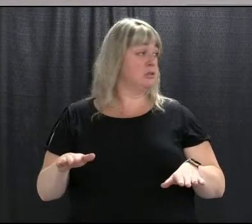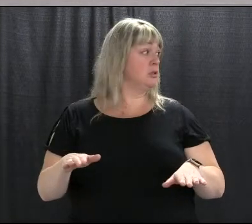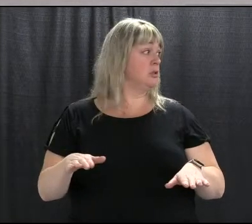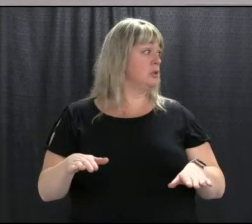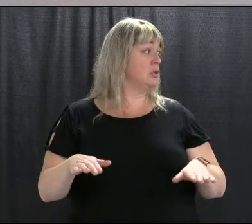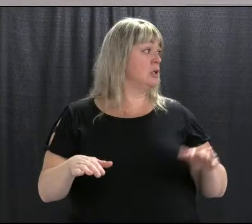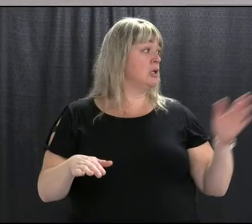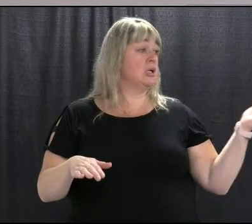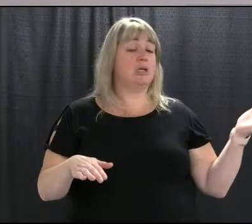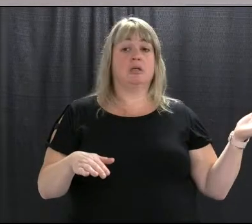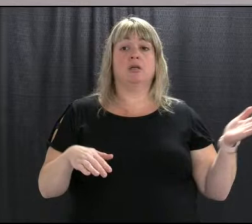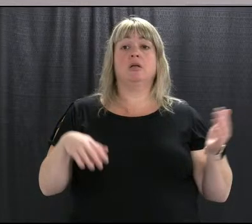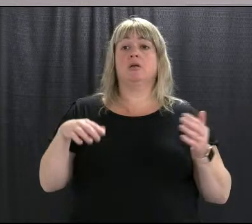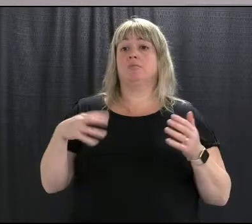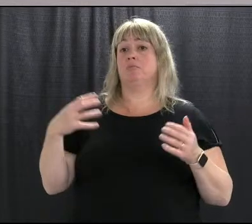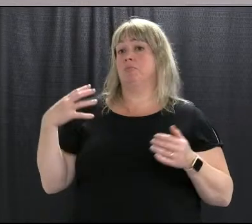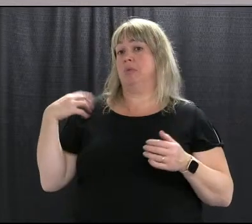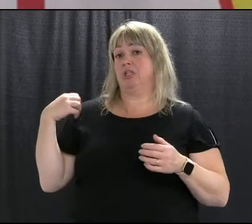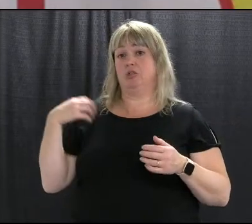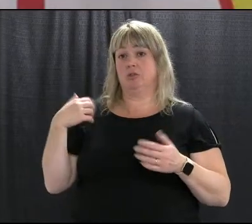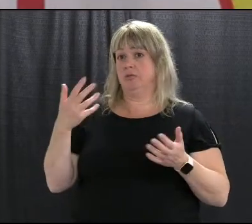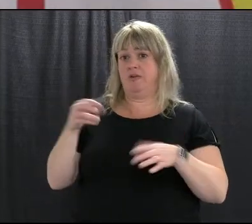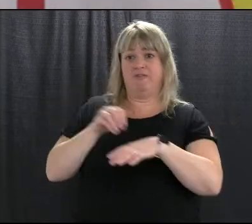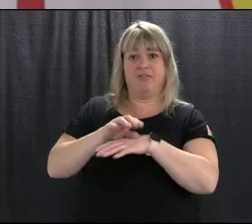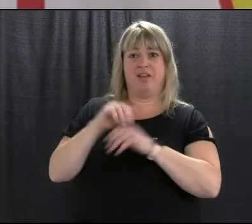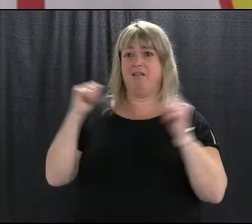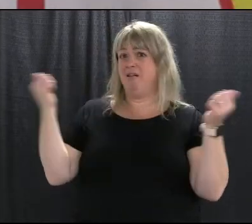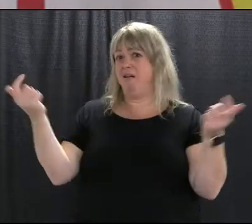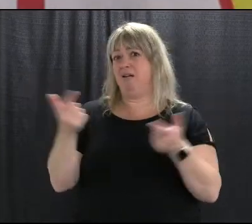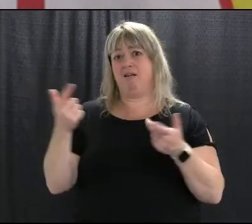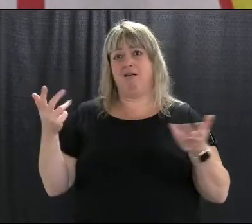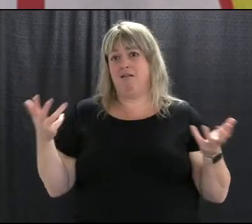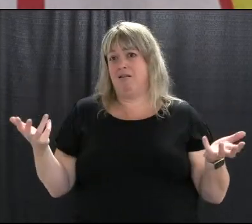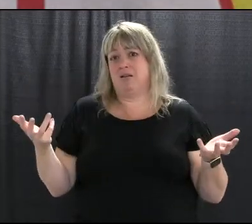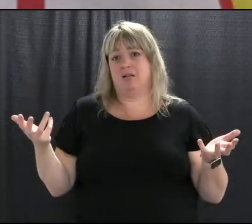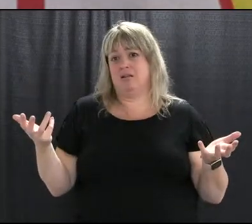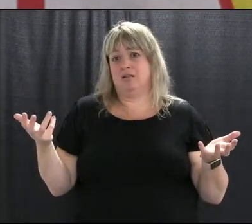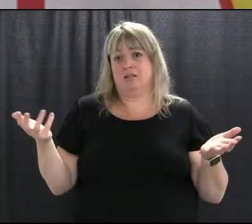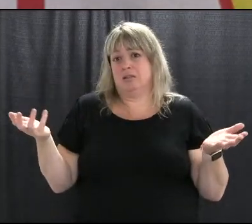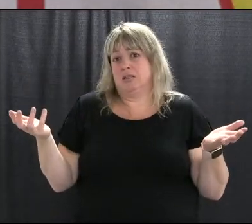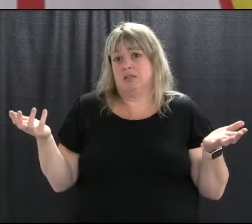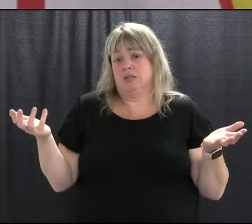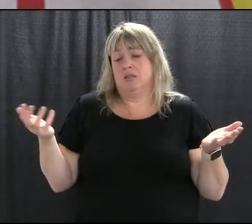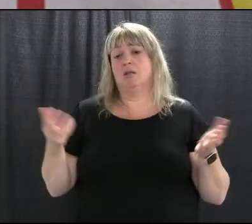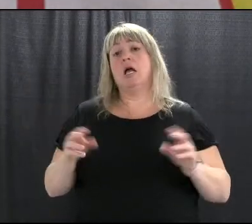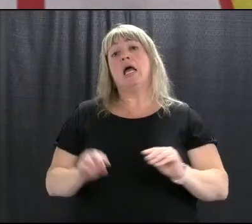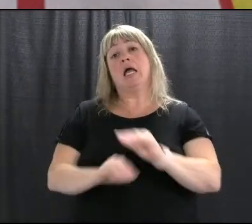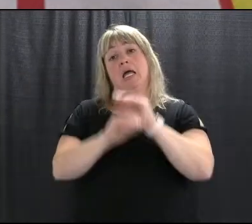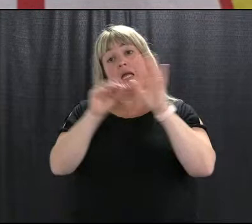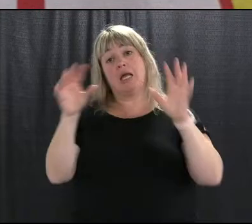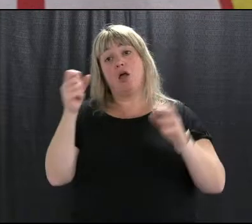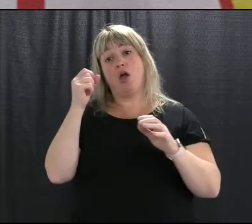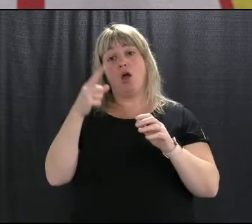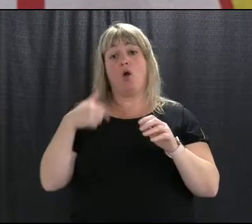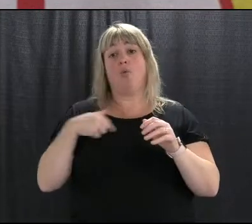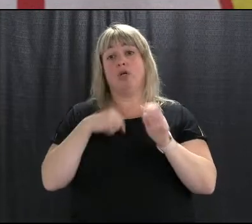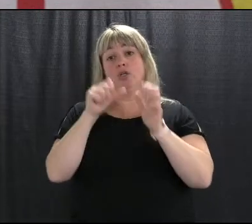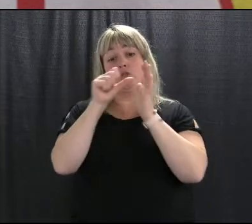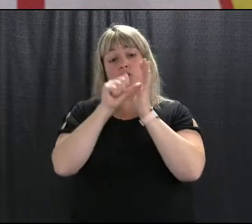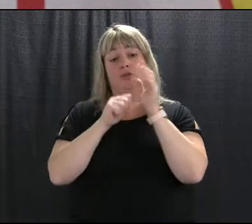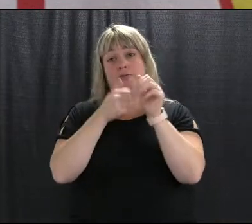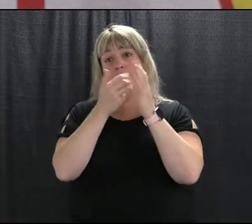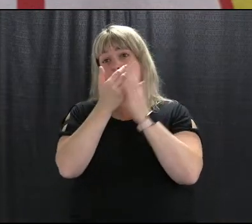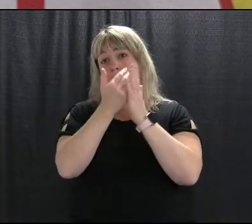It affects everybody. It's one of the reasons, so let's be clear, there's been a surgical